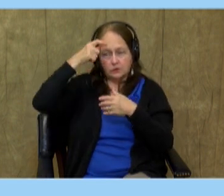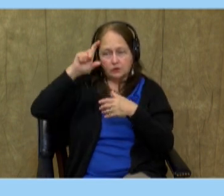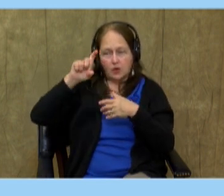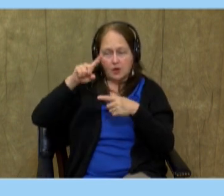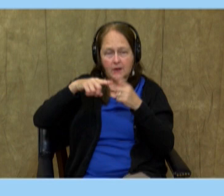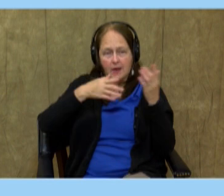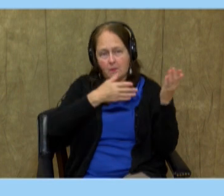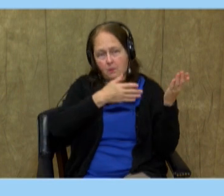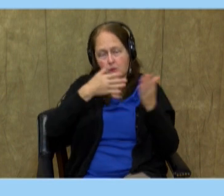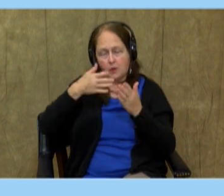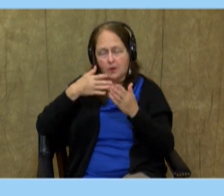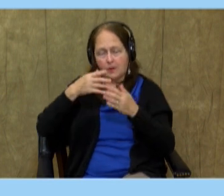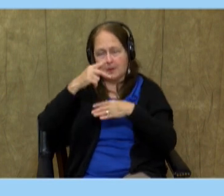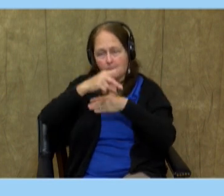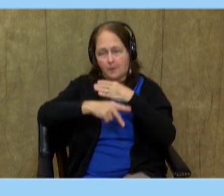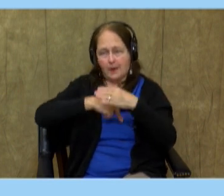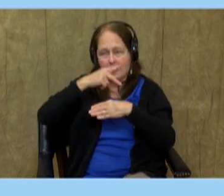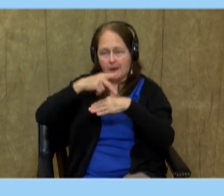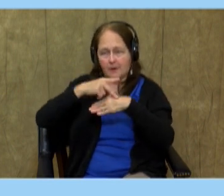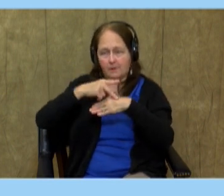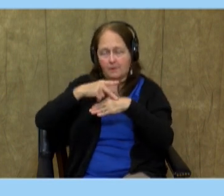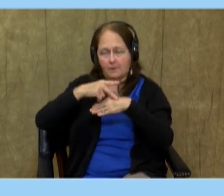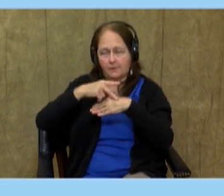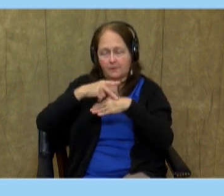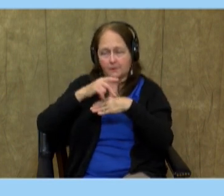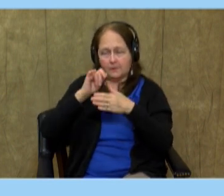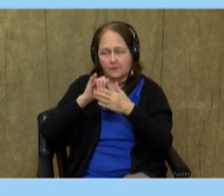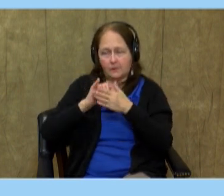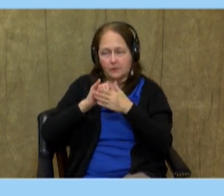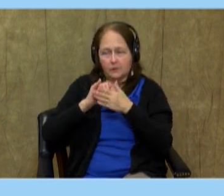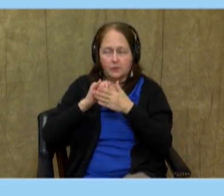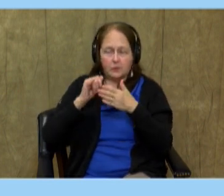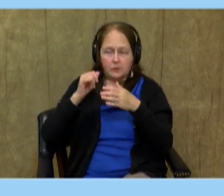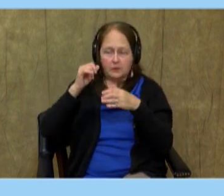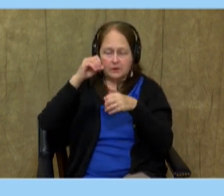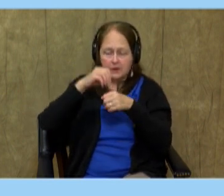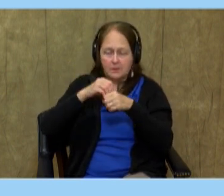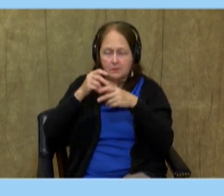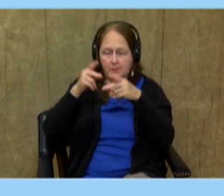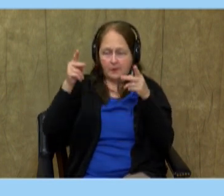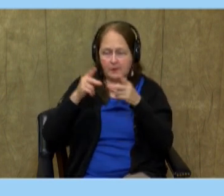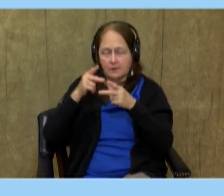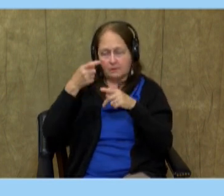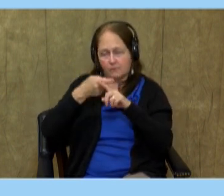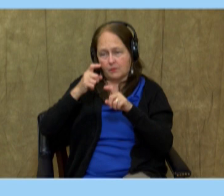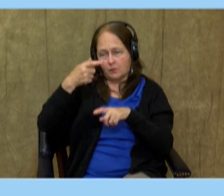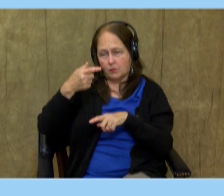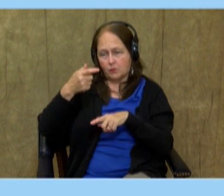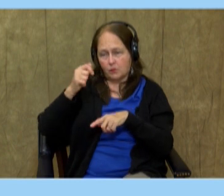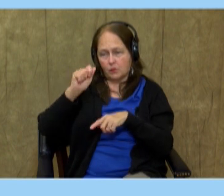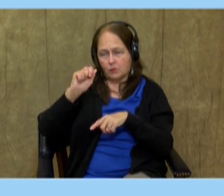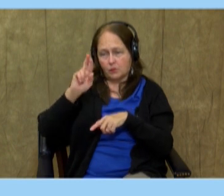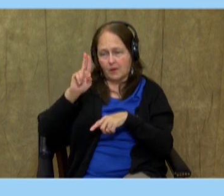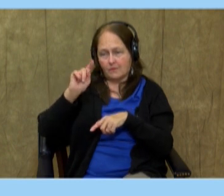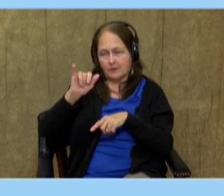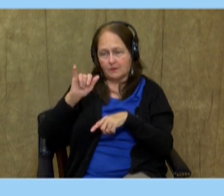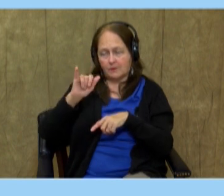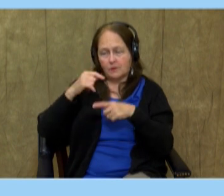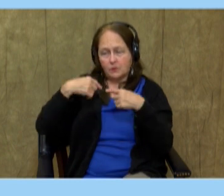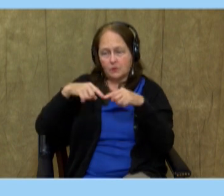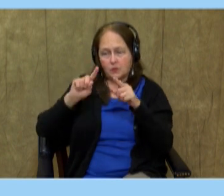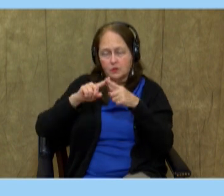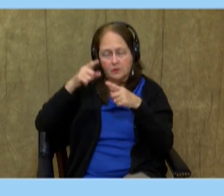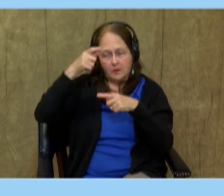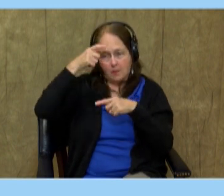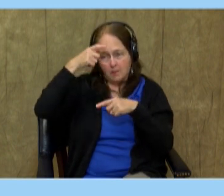all the planets into it. The Earth doesn't pull the moon into it. Those objects are locked in place because of their gravity. So in going to